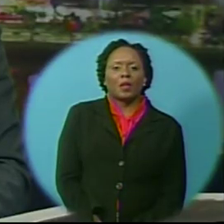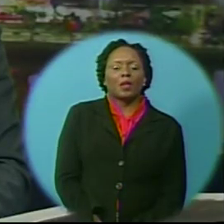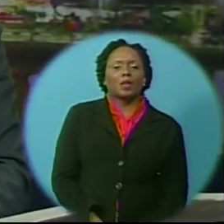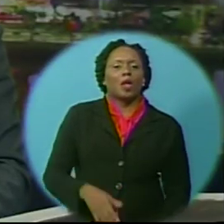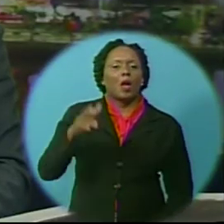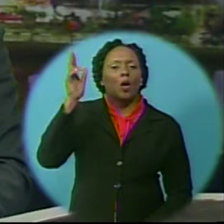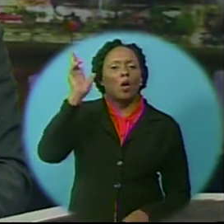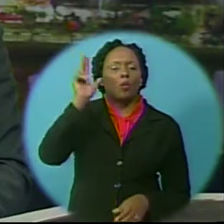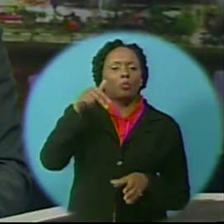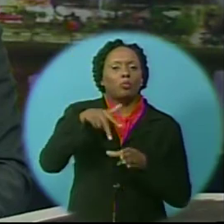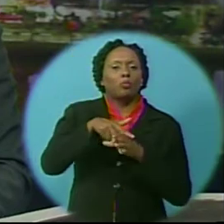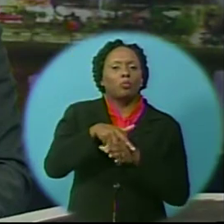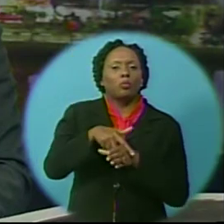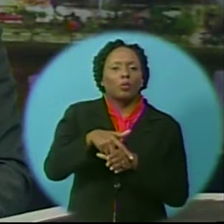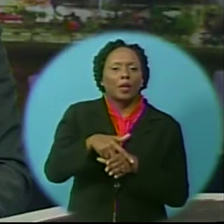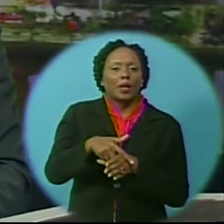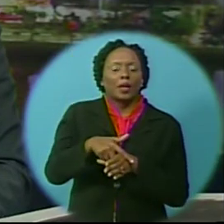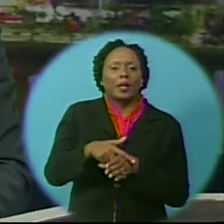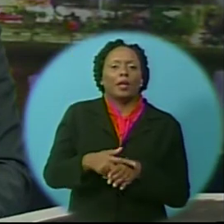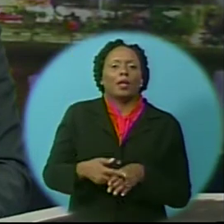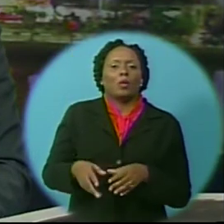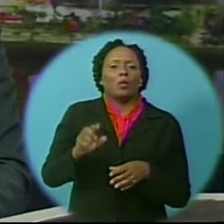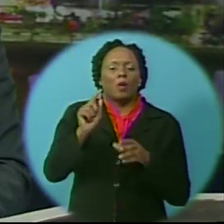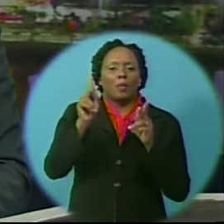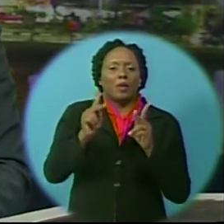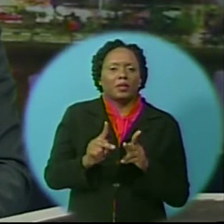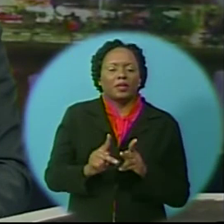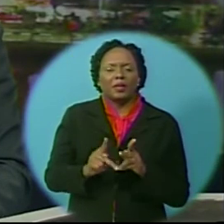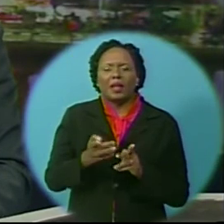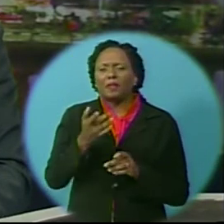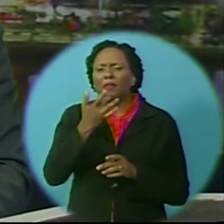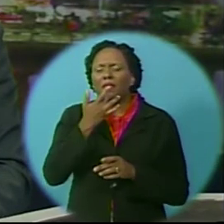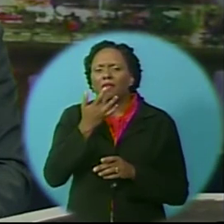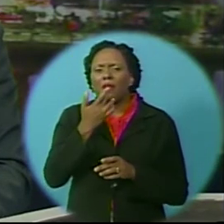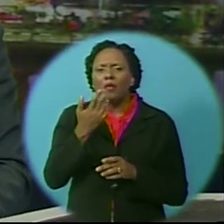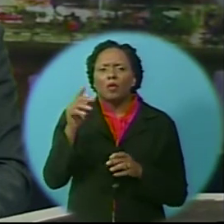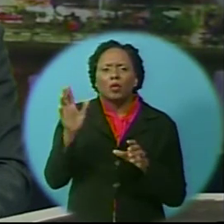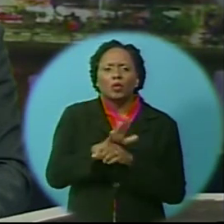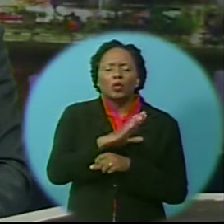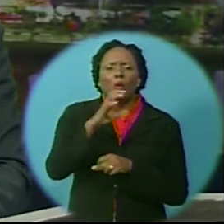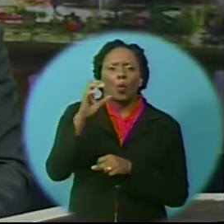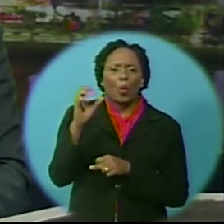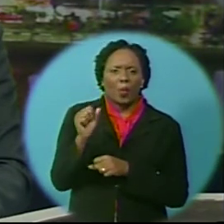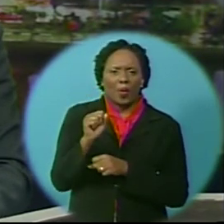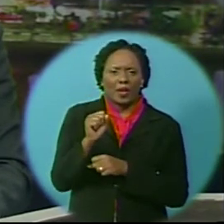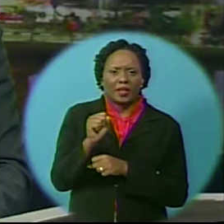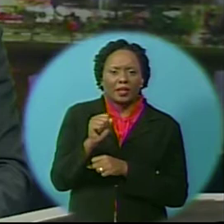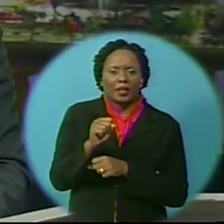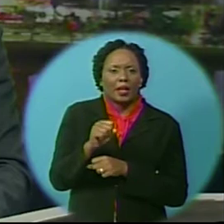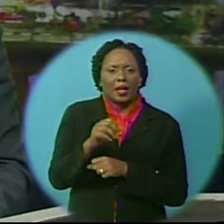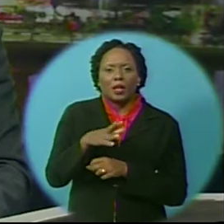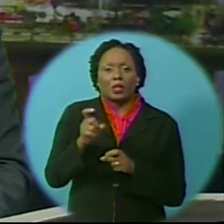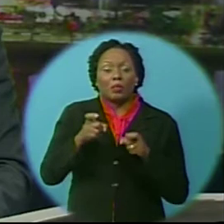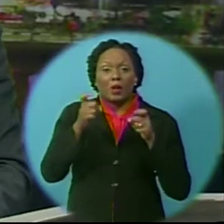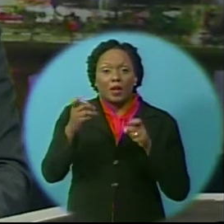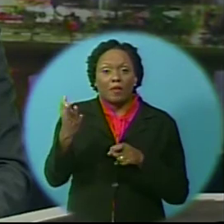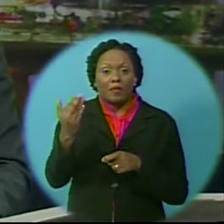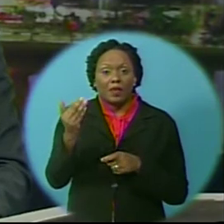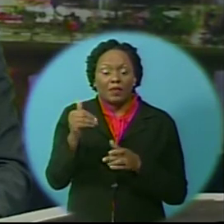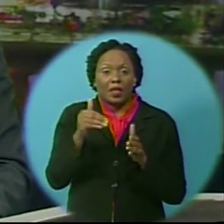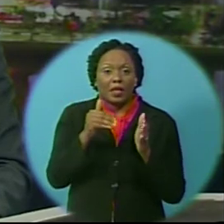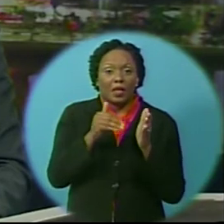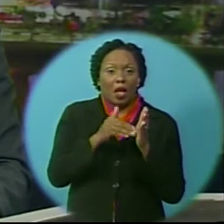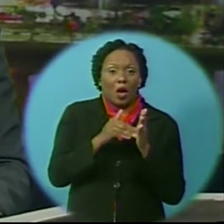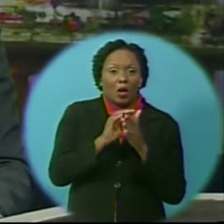Odds-on favourite Marcos won the featured race and a purse of $15,000 at the Garrison Savannah over the weekend, dubbed